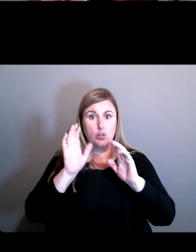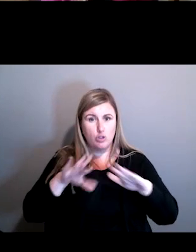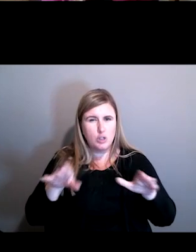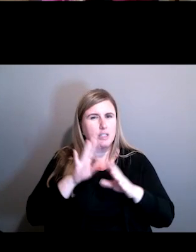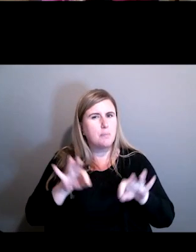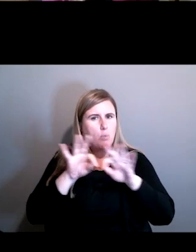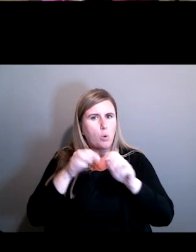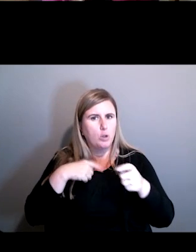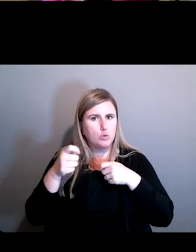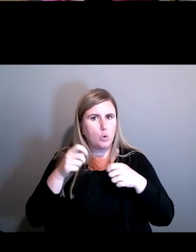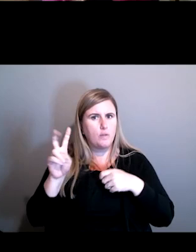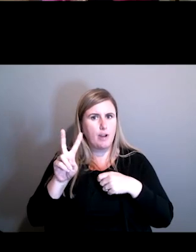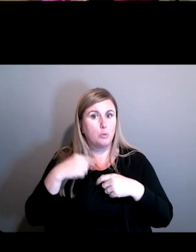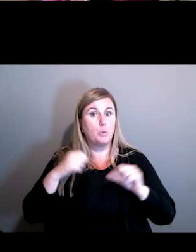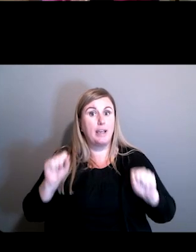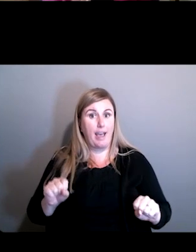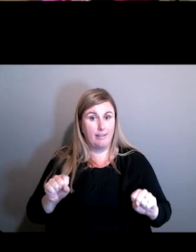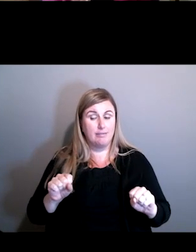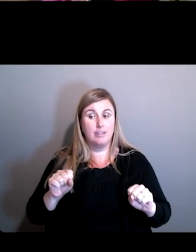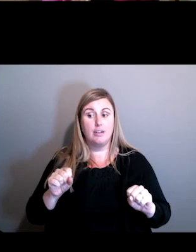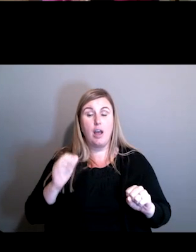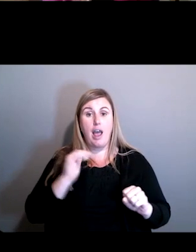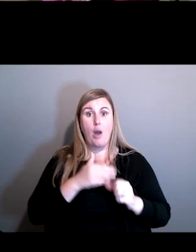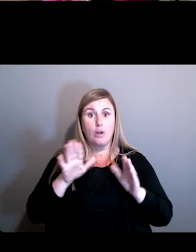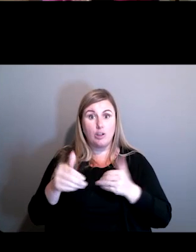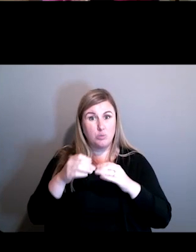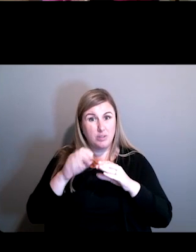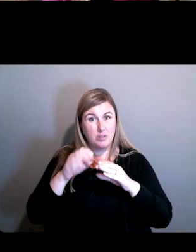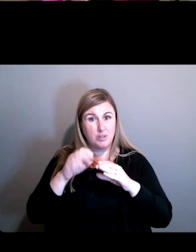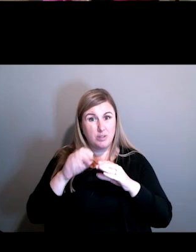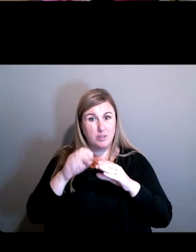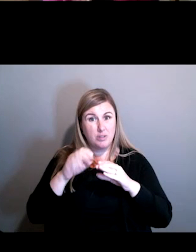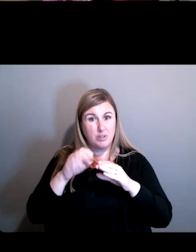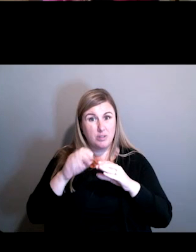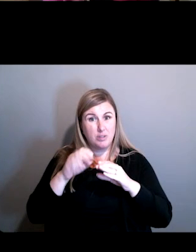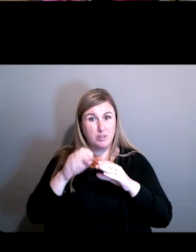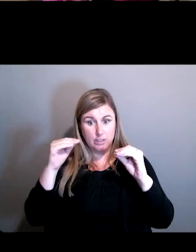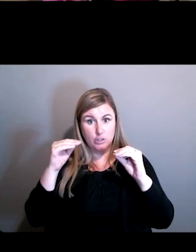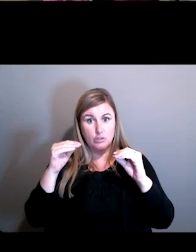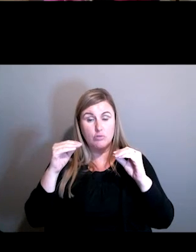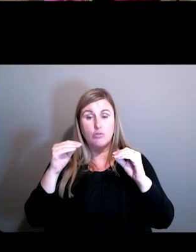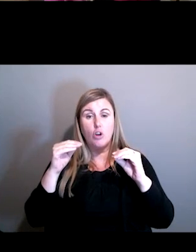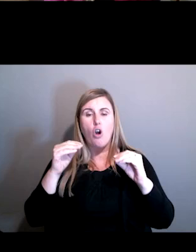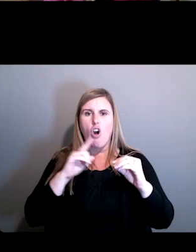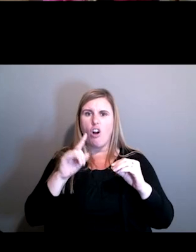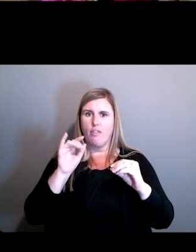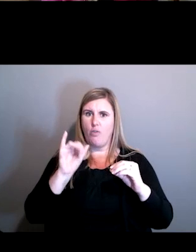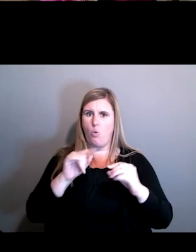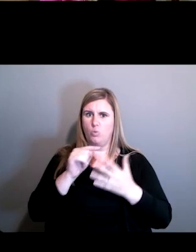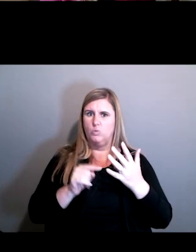important that we control the variables that we can. Our classroom environment and how we teach are those important